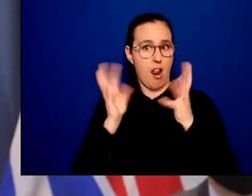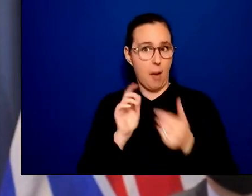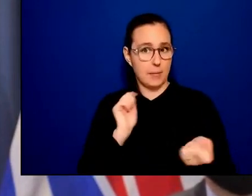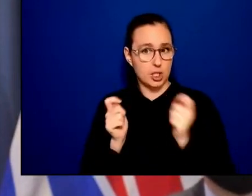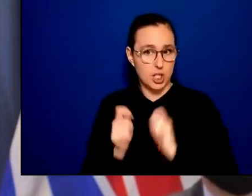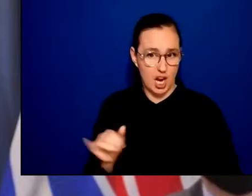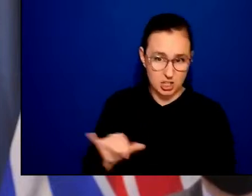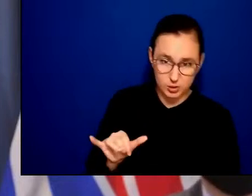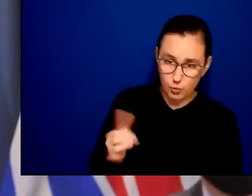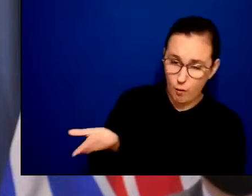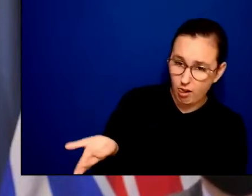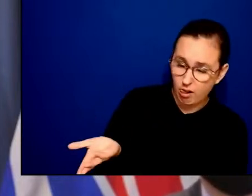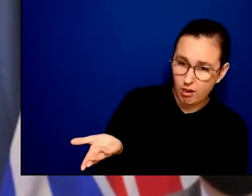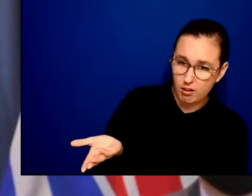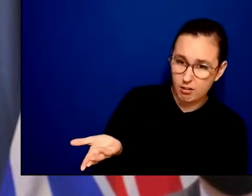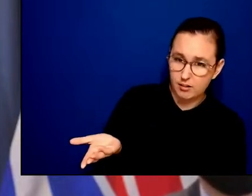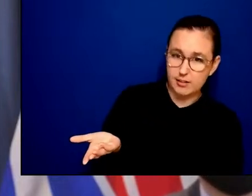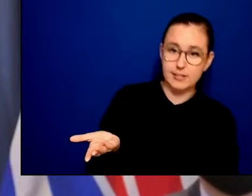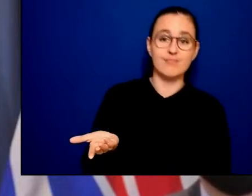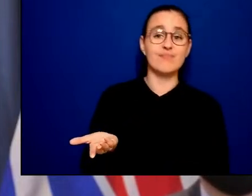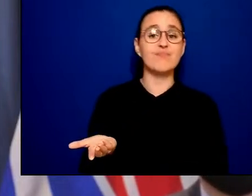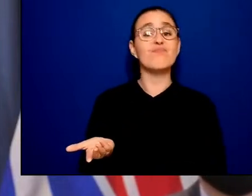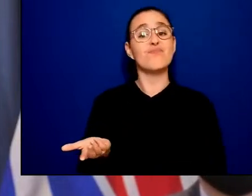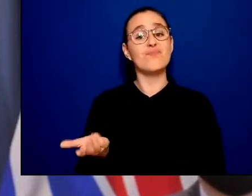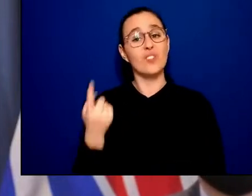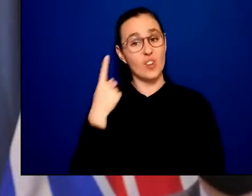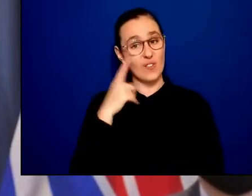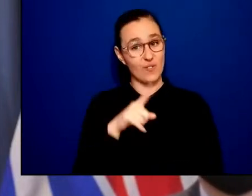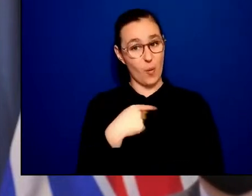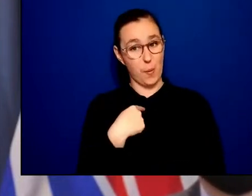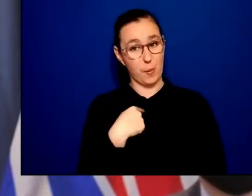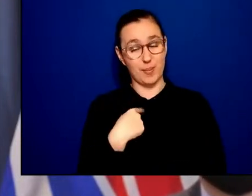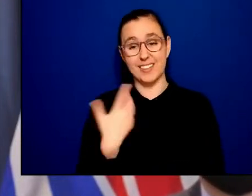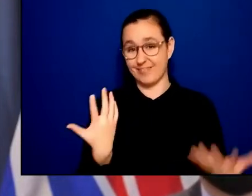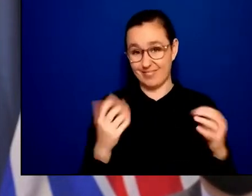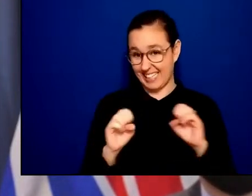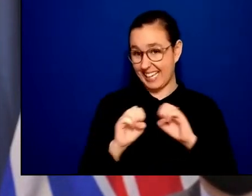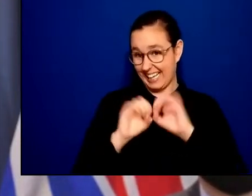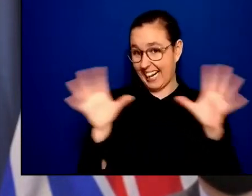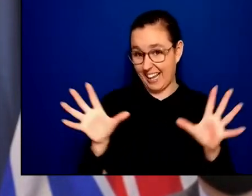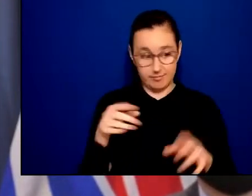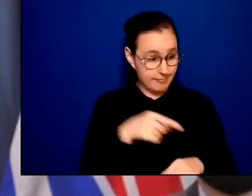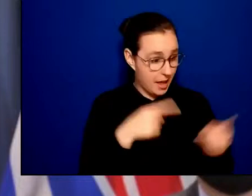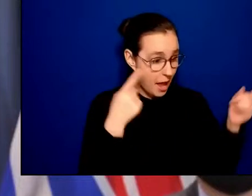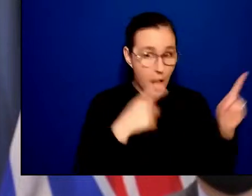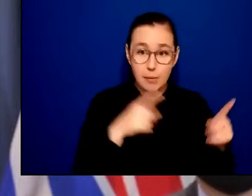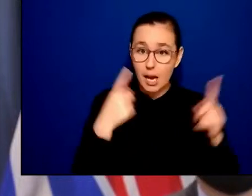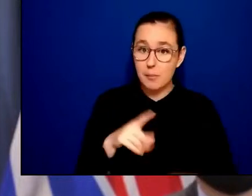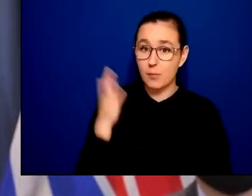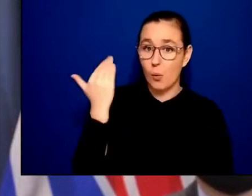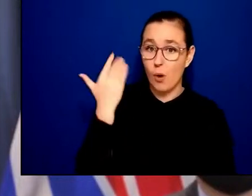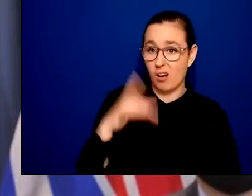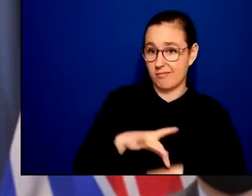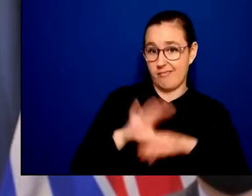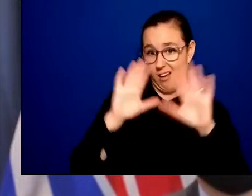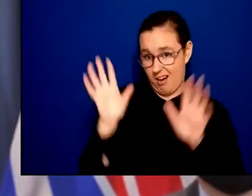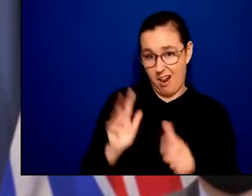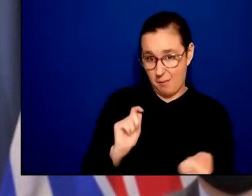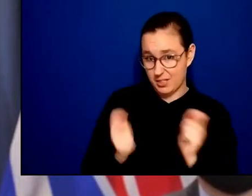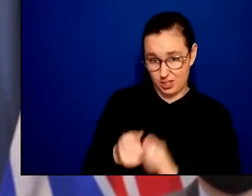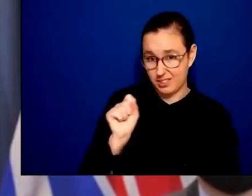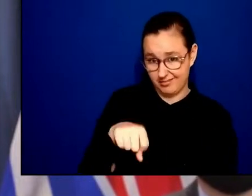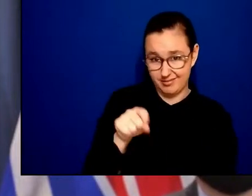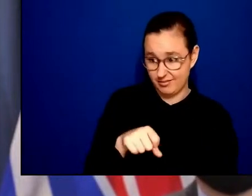I have no doubt that these are climate-related events. They are unprecedented in their